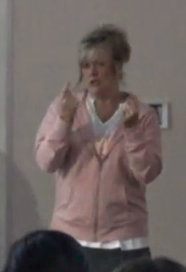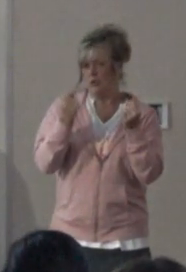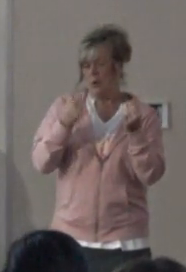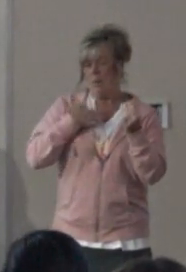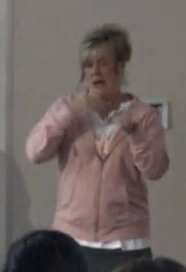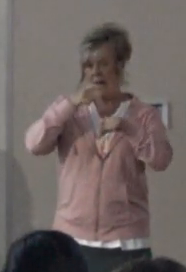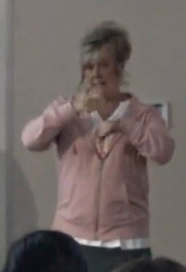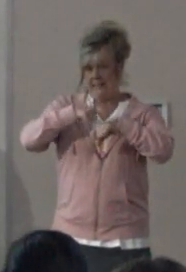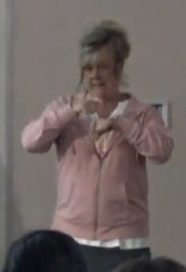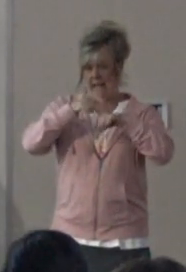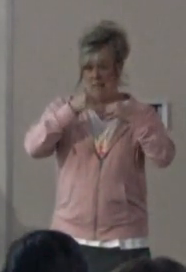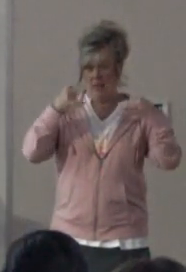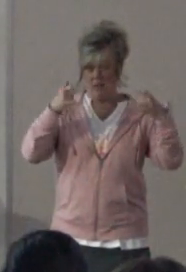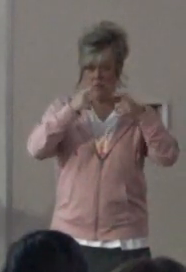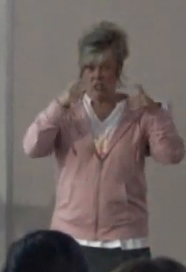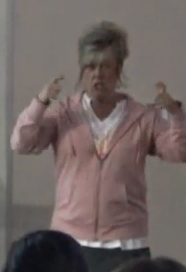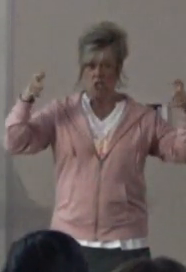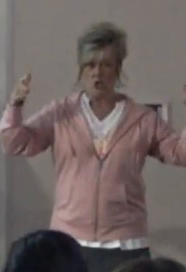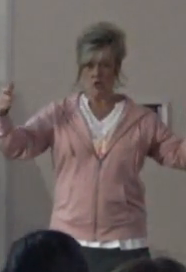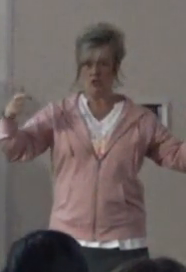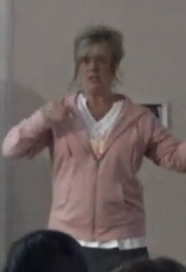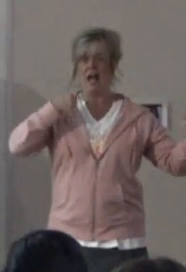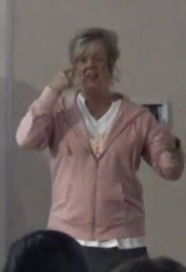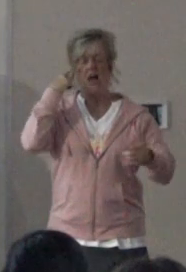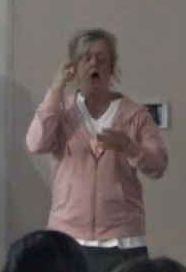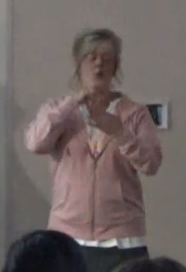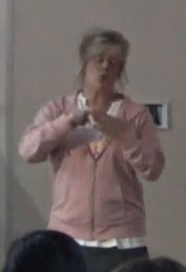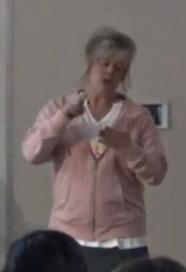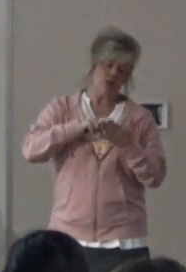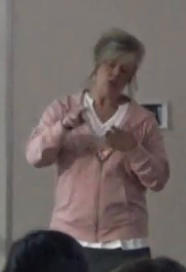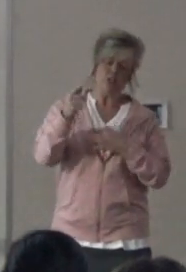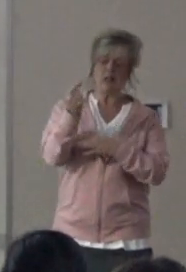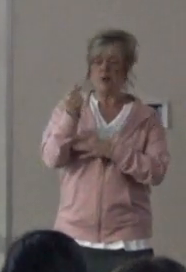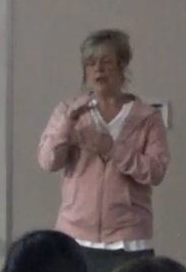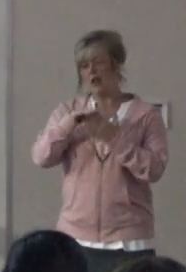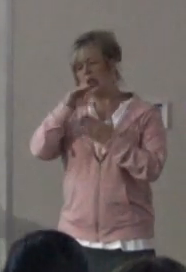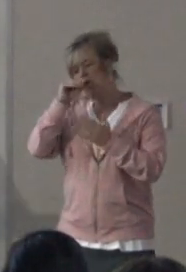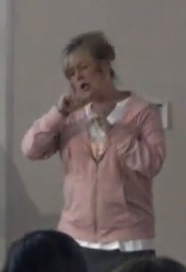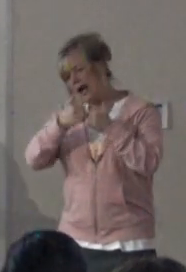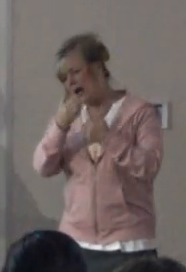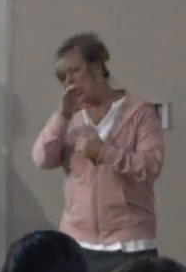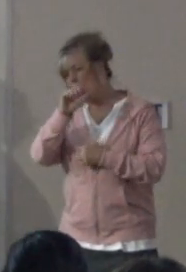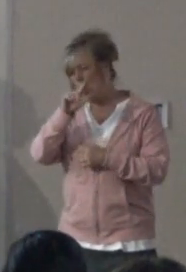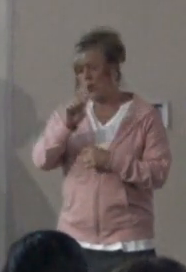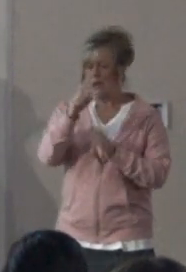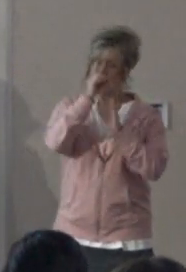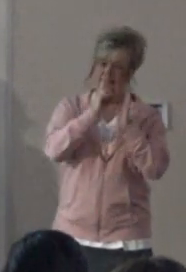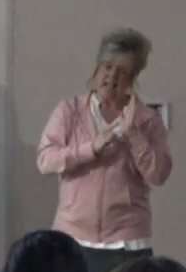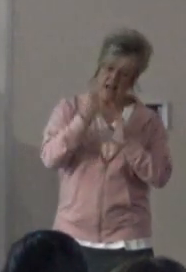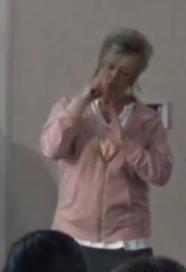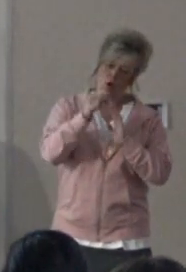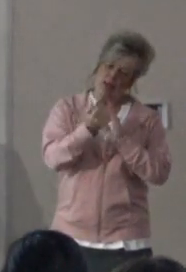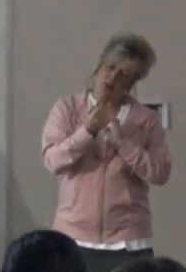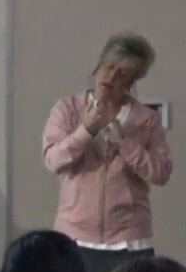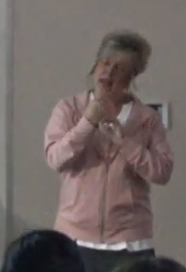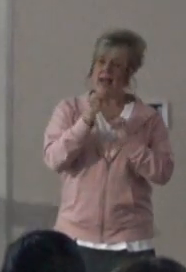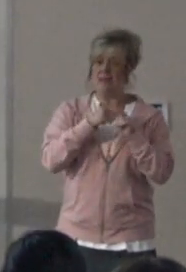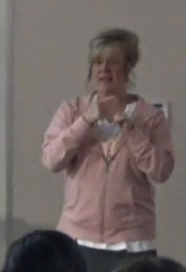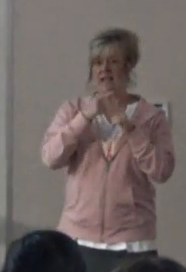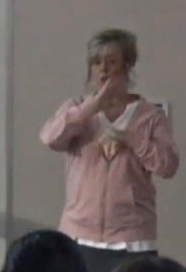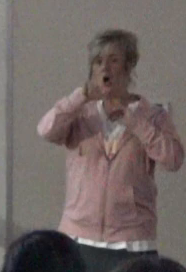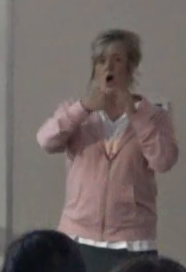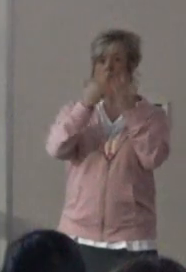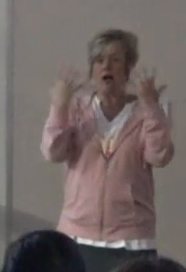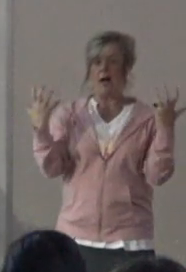timeline was really vague, and I was just like, I'll research for a little bit, learn how to code, design for a little bit, and then it'll all